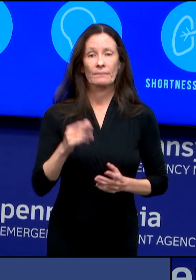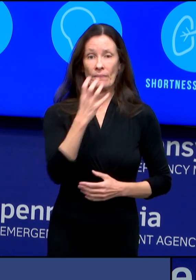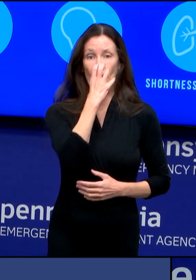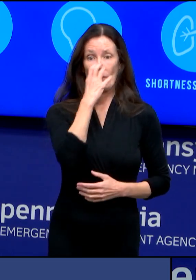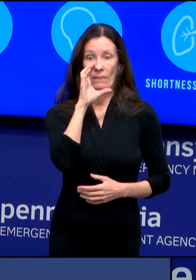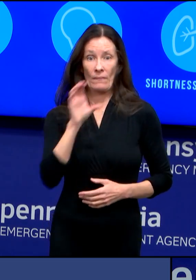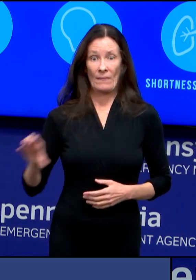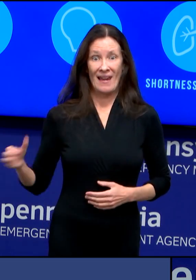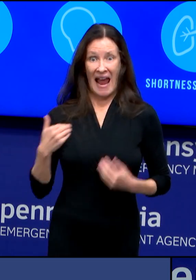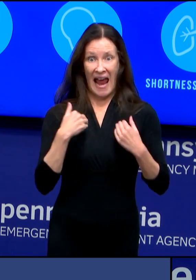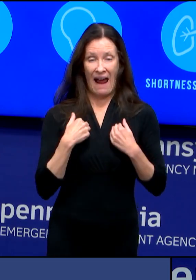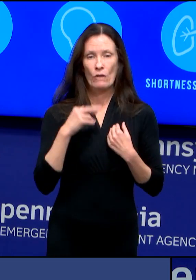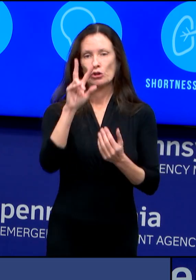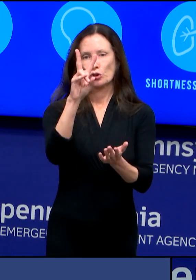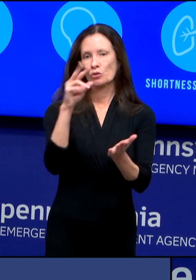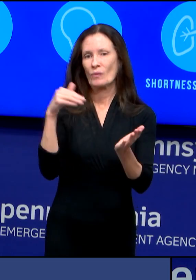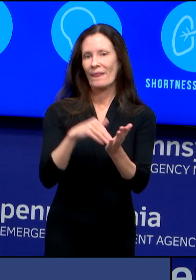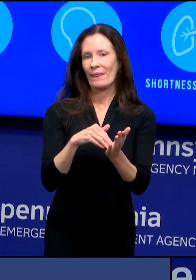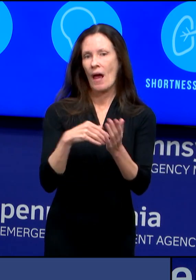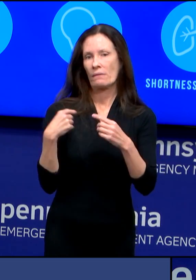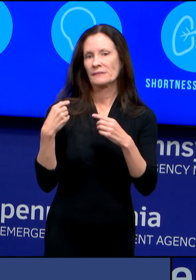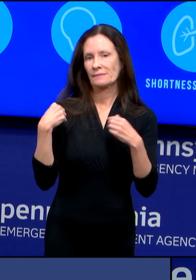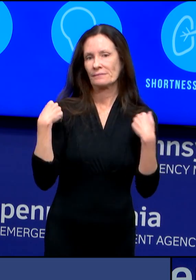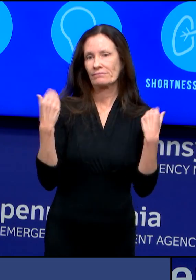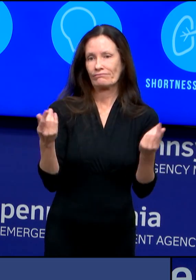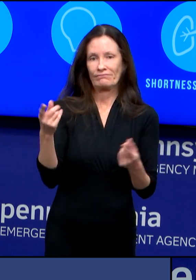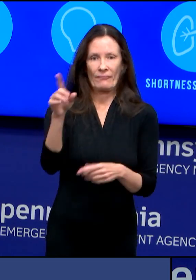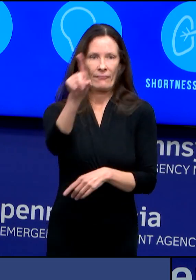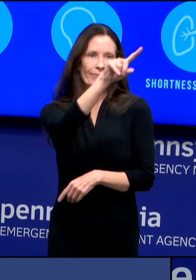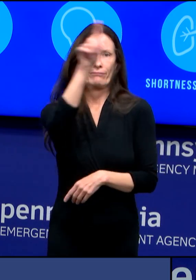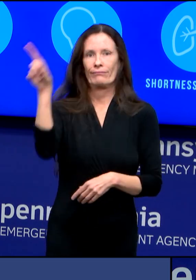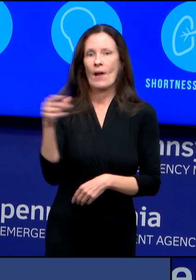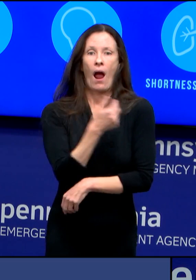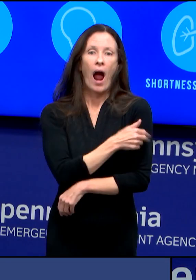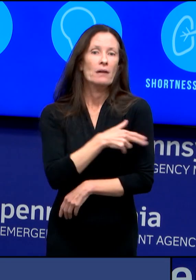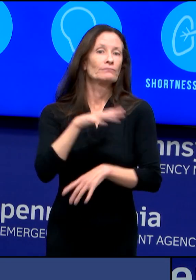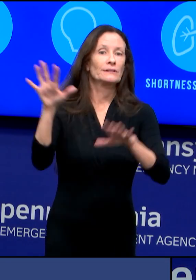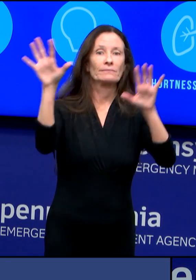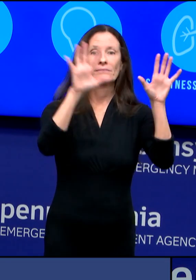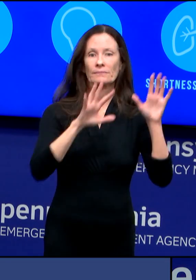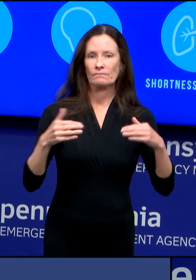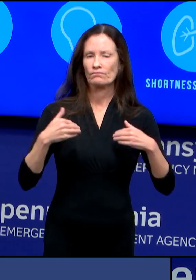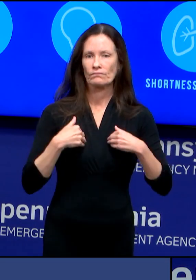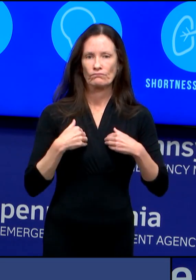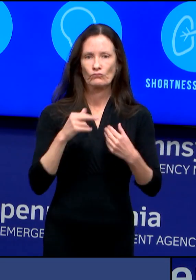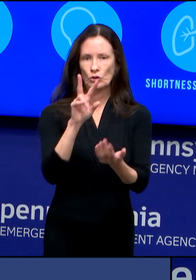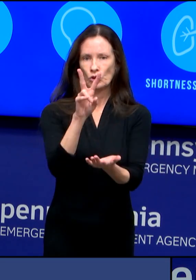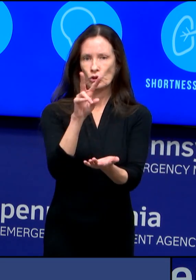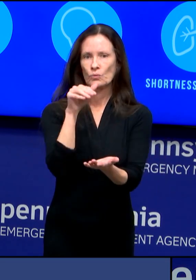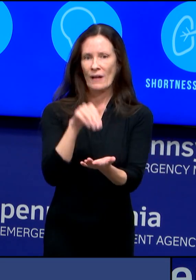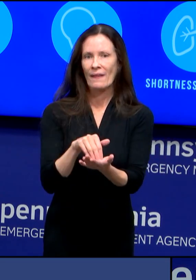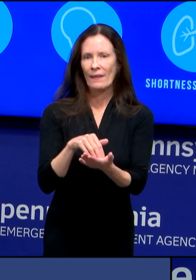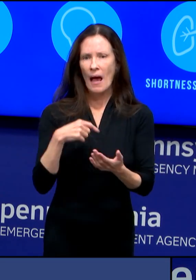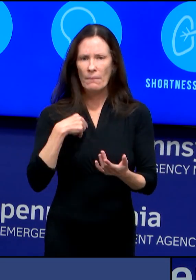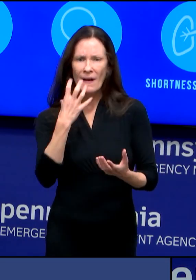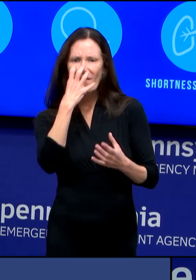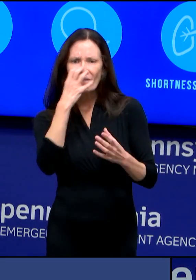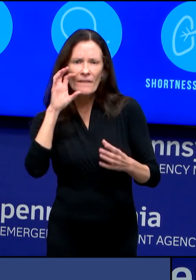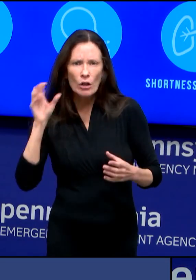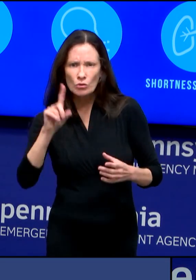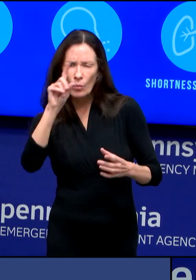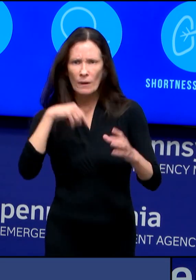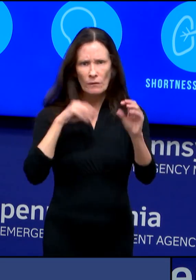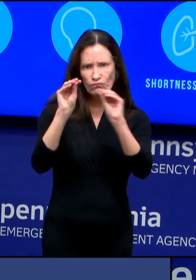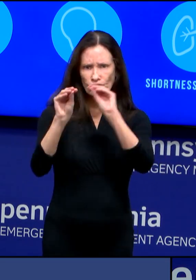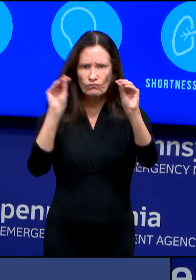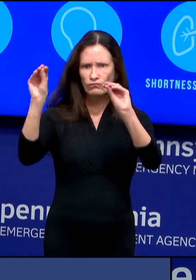healthcare systems, and so we're tracking the use of ventilators as well. In almost really all areas